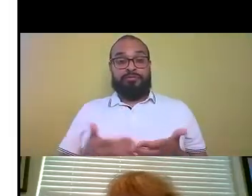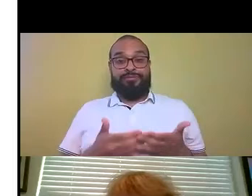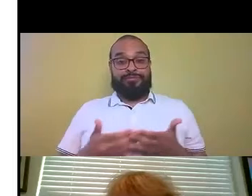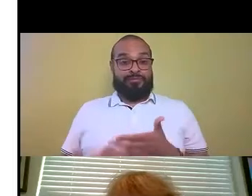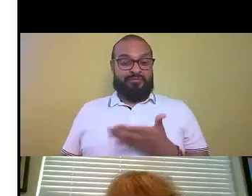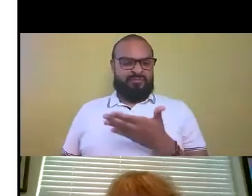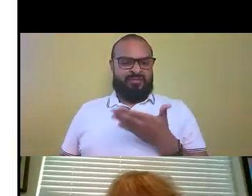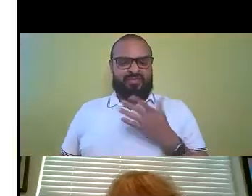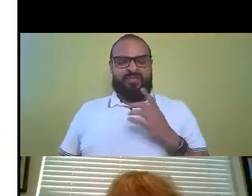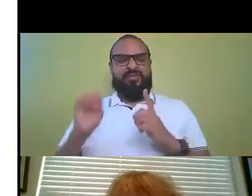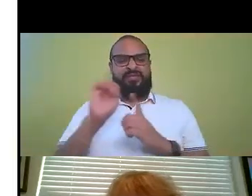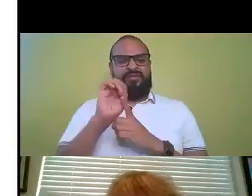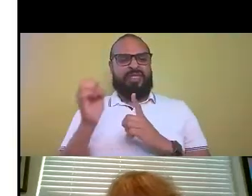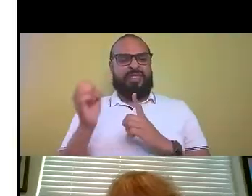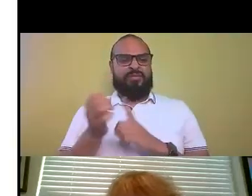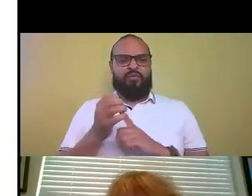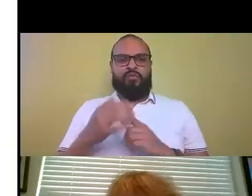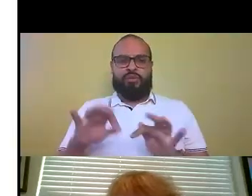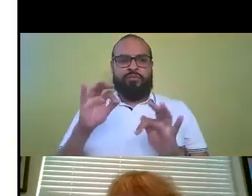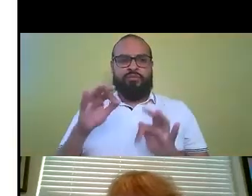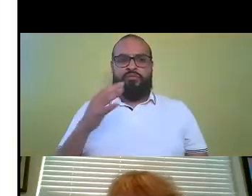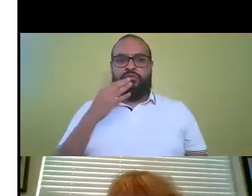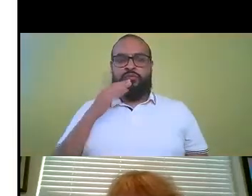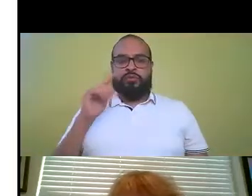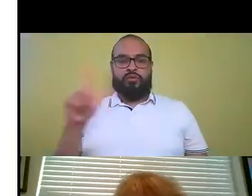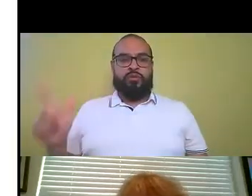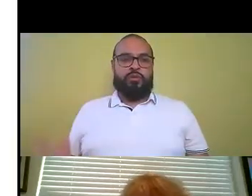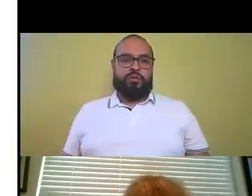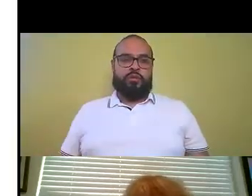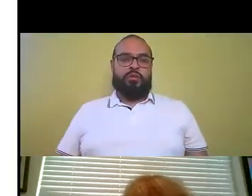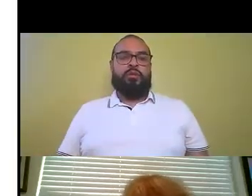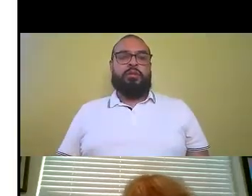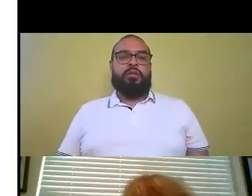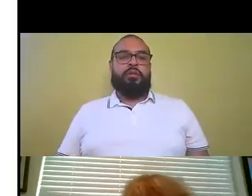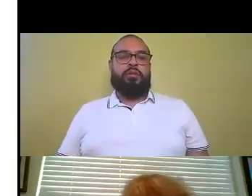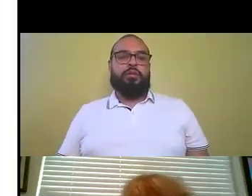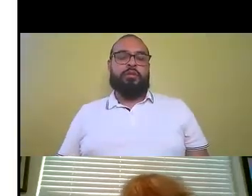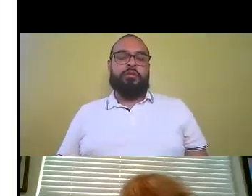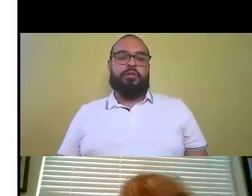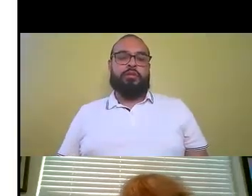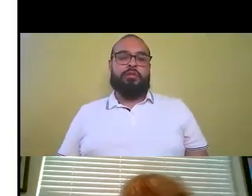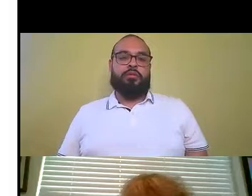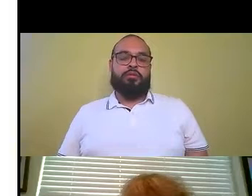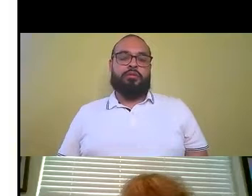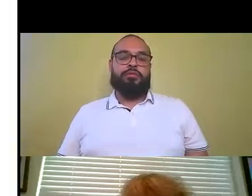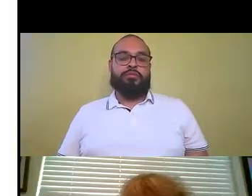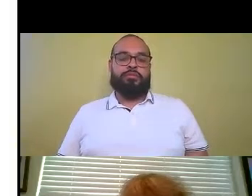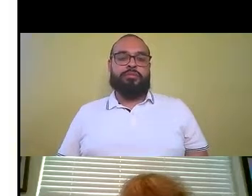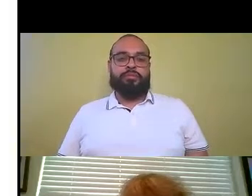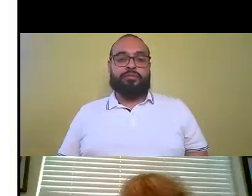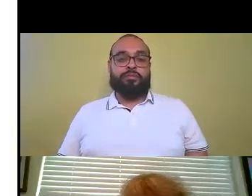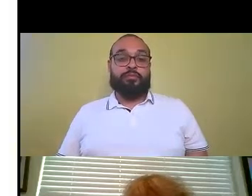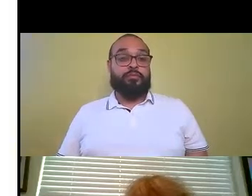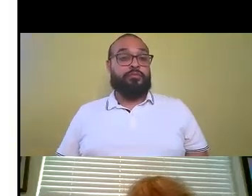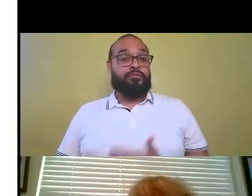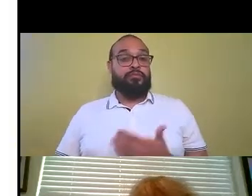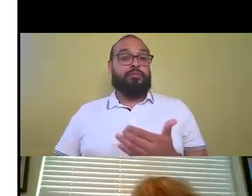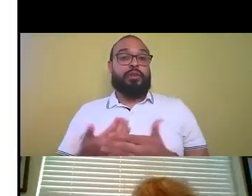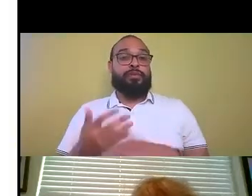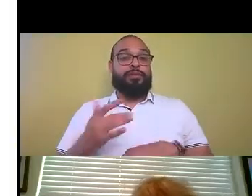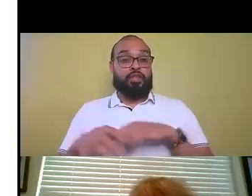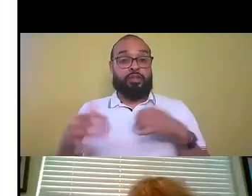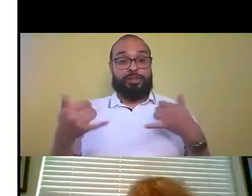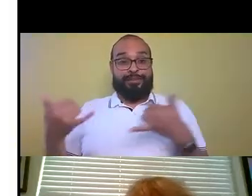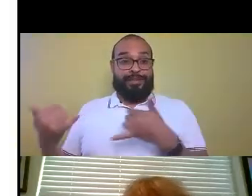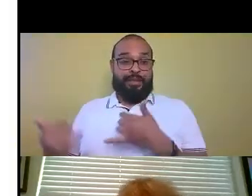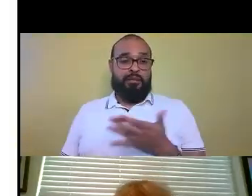an environment is a perfectly good tool. and then arriving early and climbing on the play structure. So this was